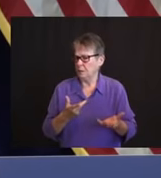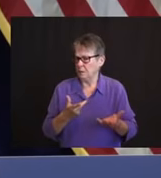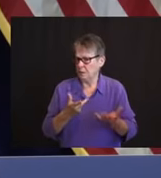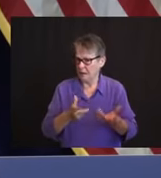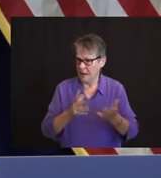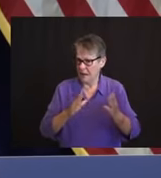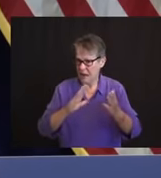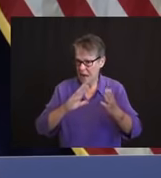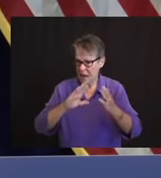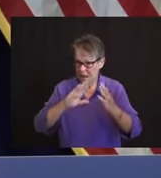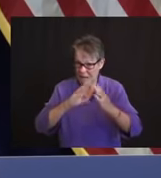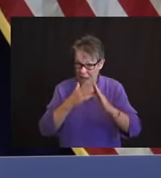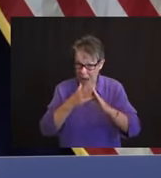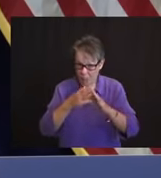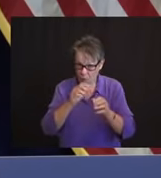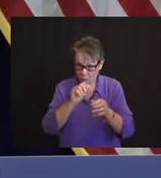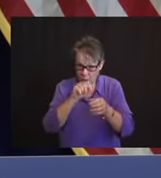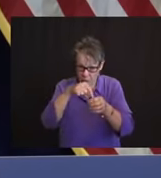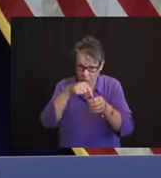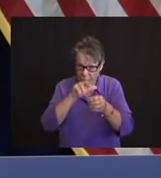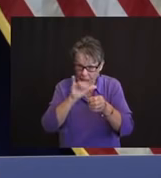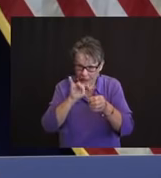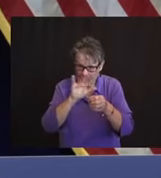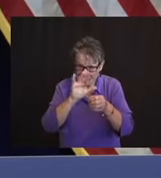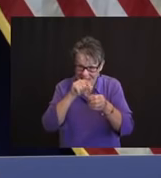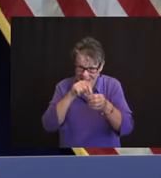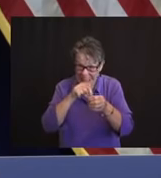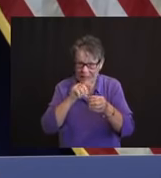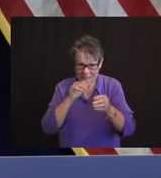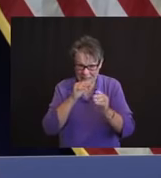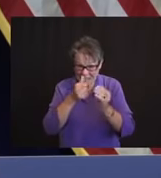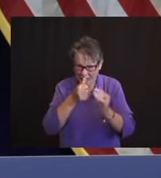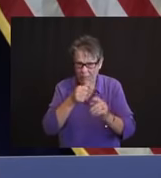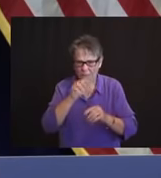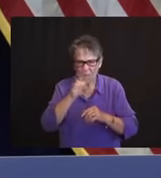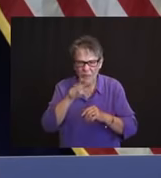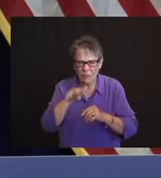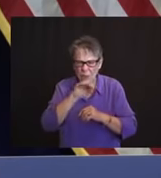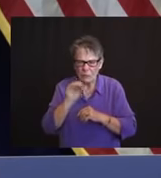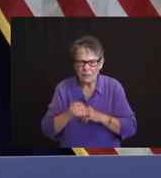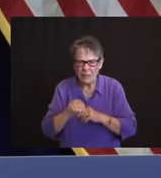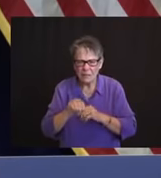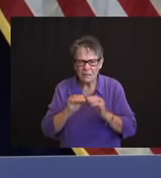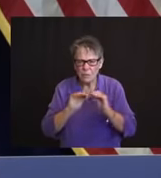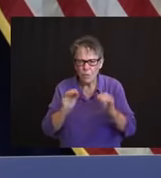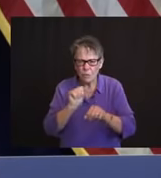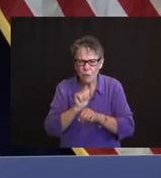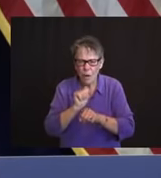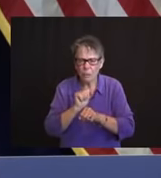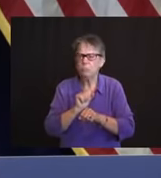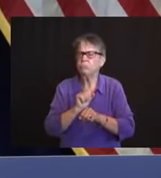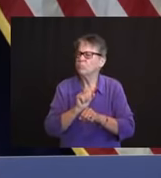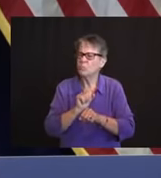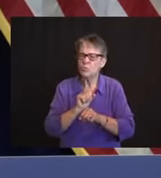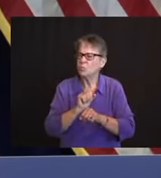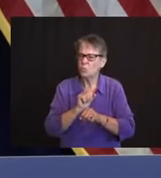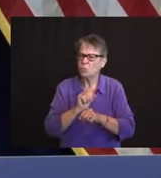43.3%, more than any large municipality in the state. In addition to Atlantic City, 3